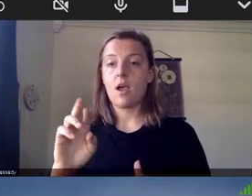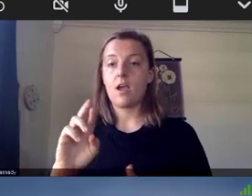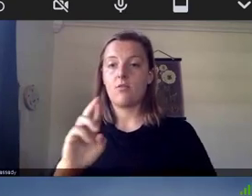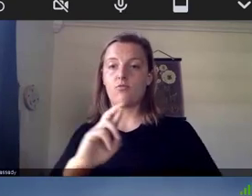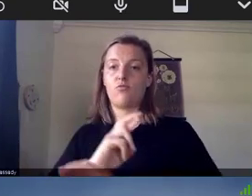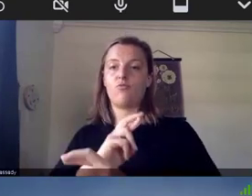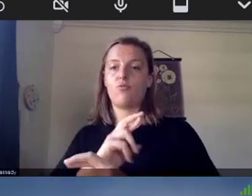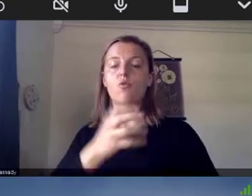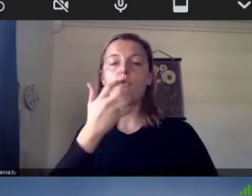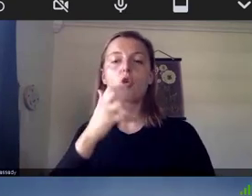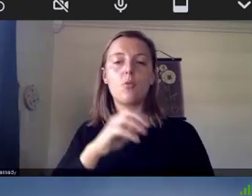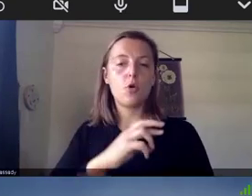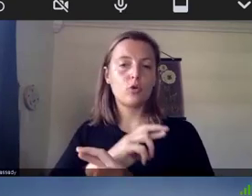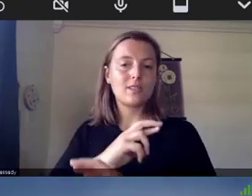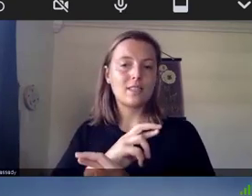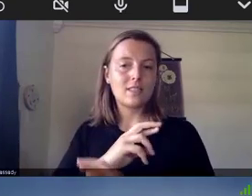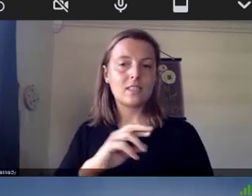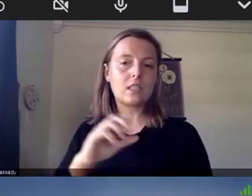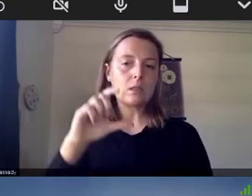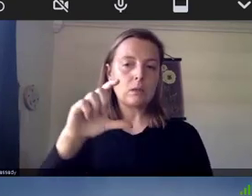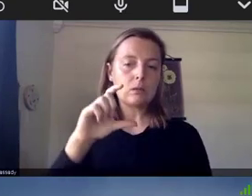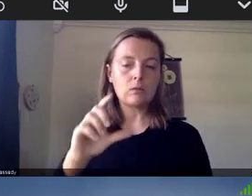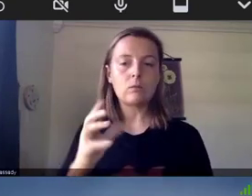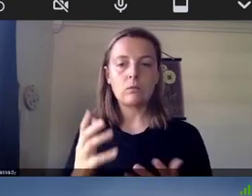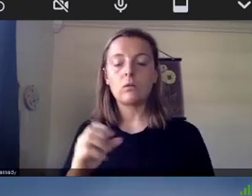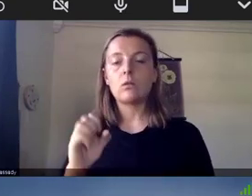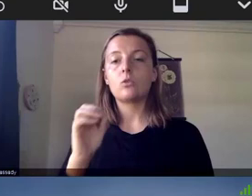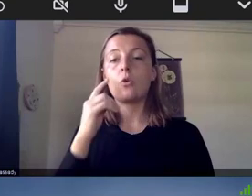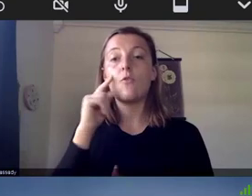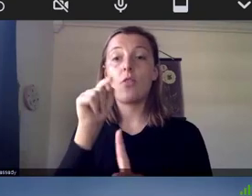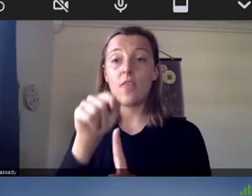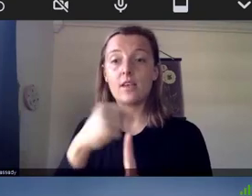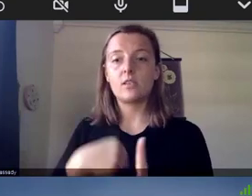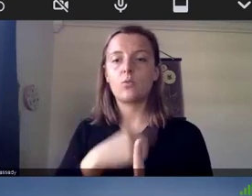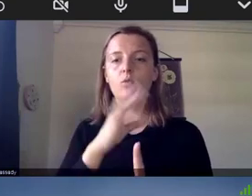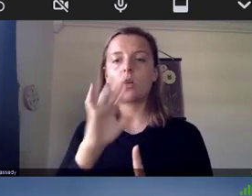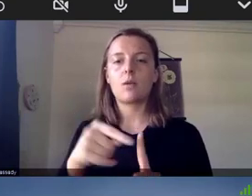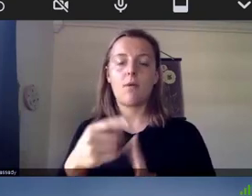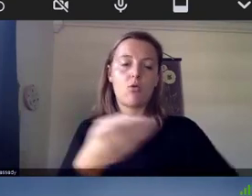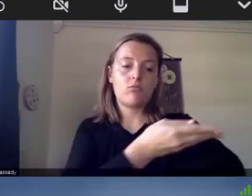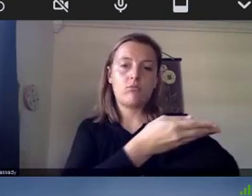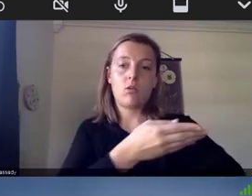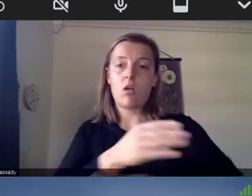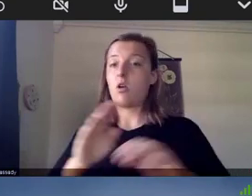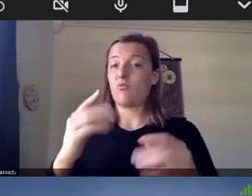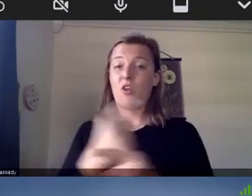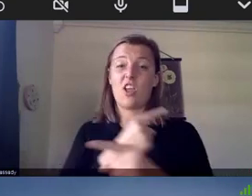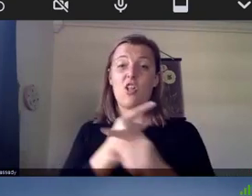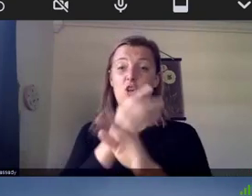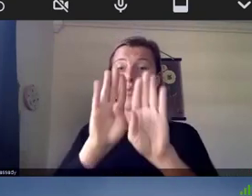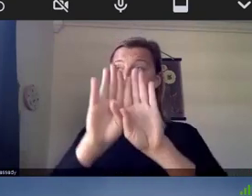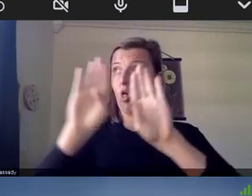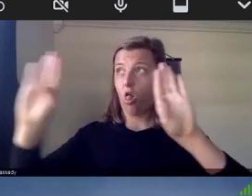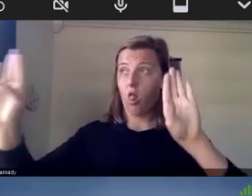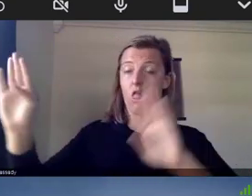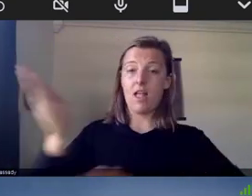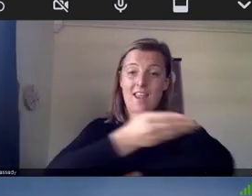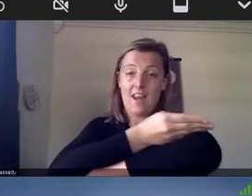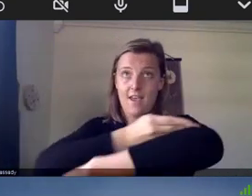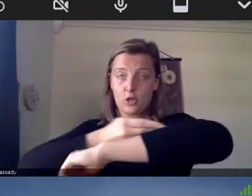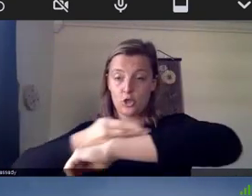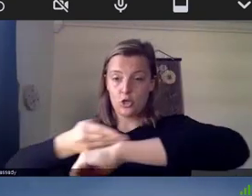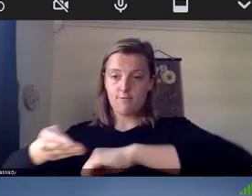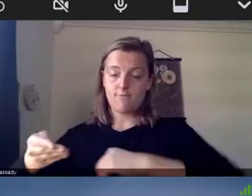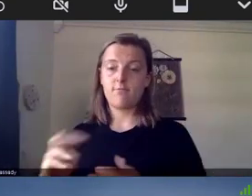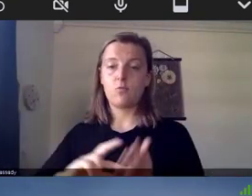conduction through a plane wall. So in that case, we have our resistance is equal to the thickness of the